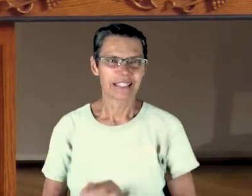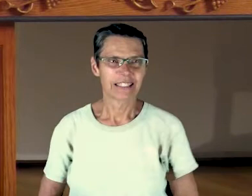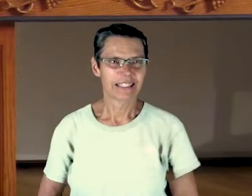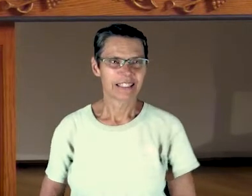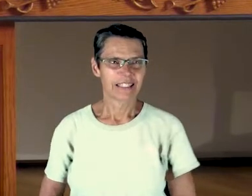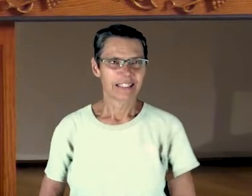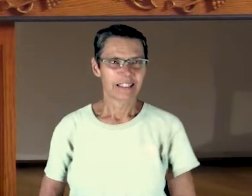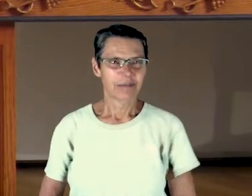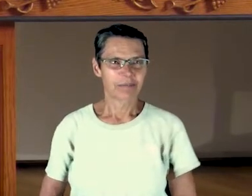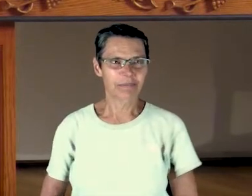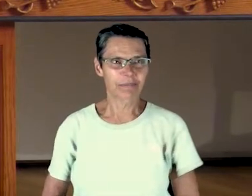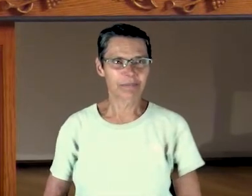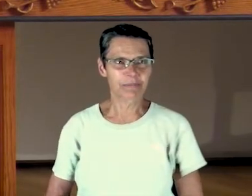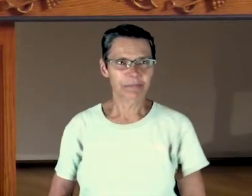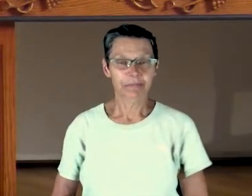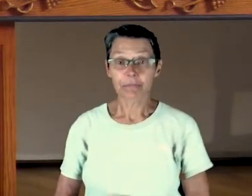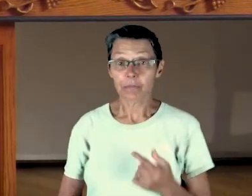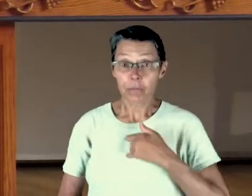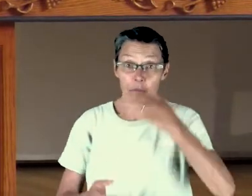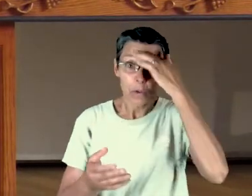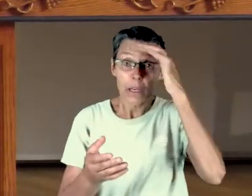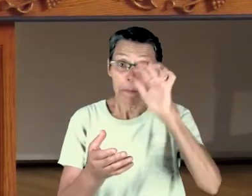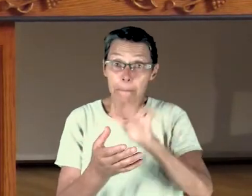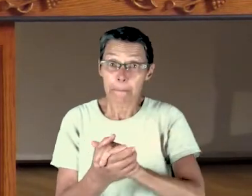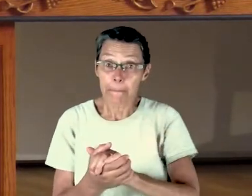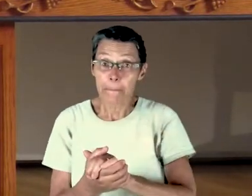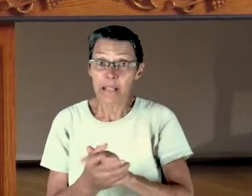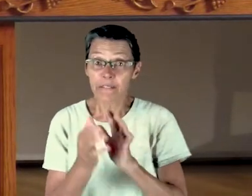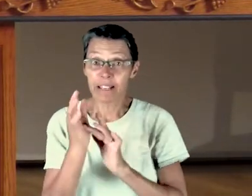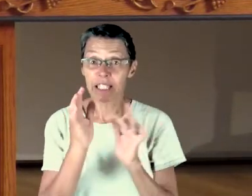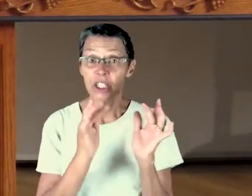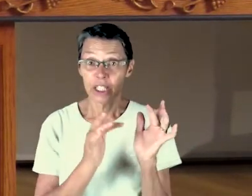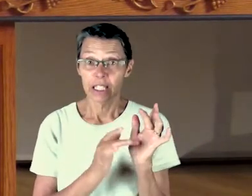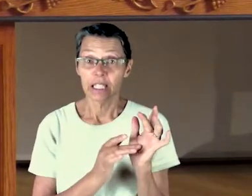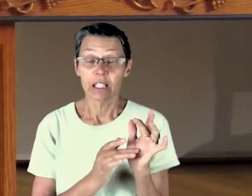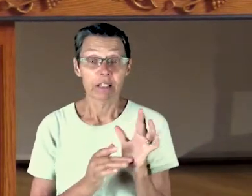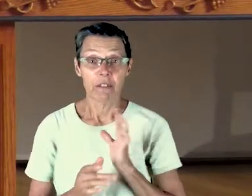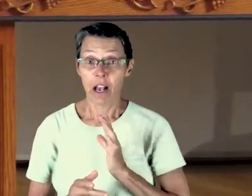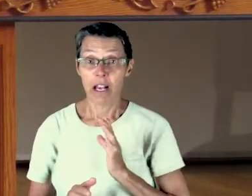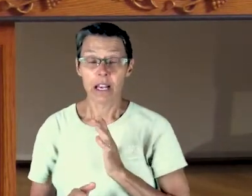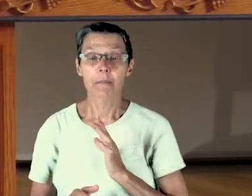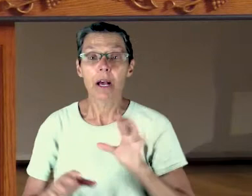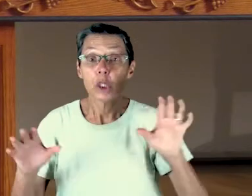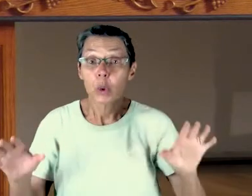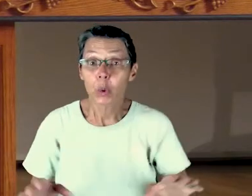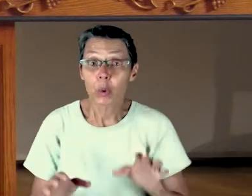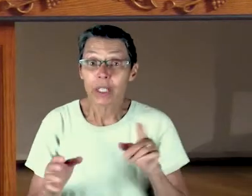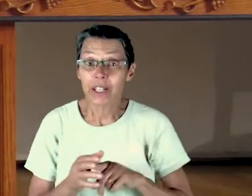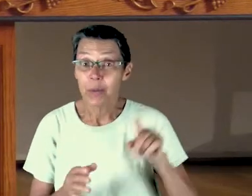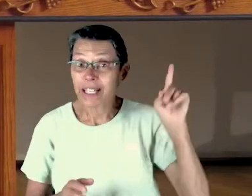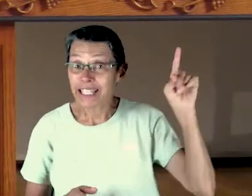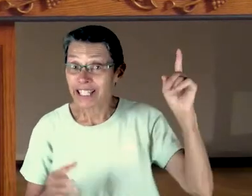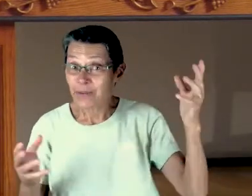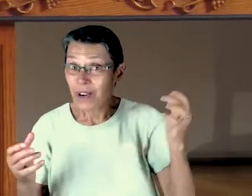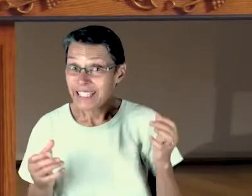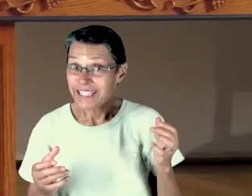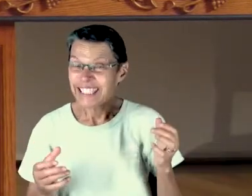See, we don't have a problem believing in Jesus. It's just the whole doing what Jesus would want us to do if we believe in